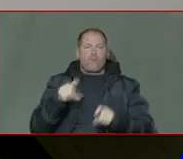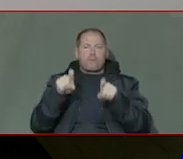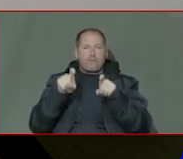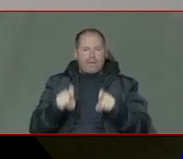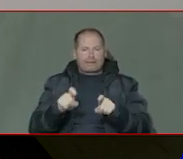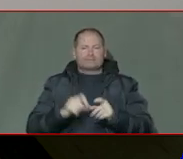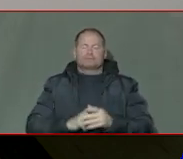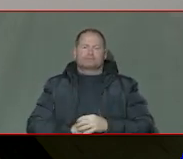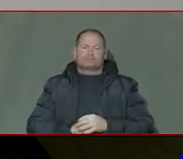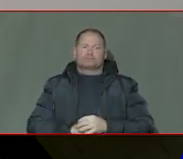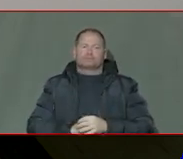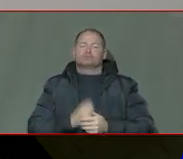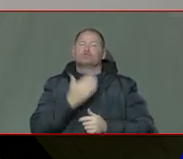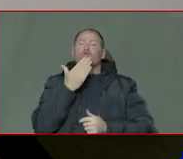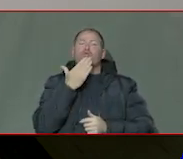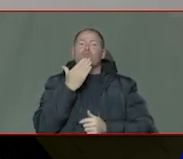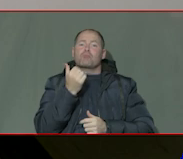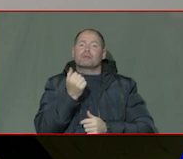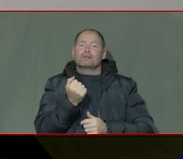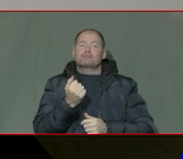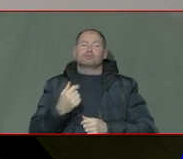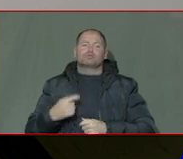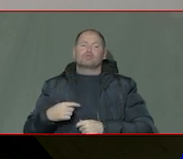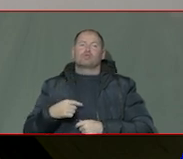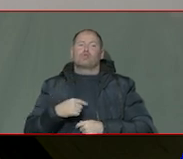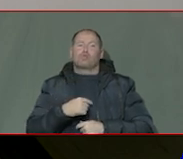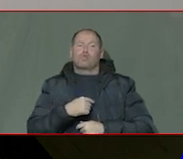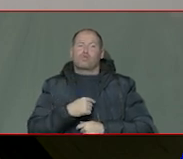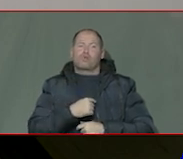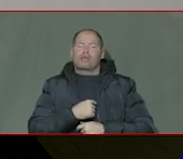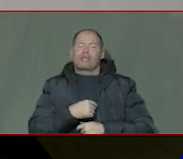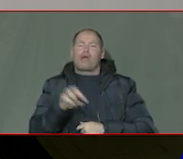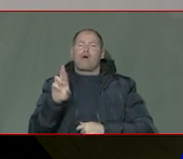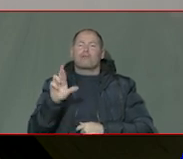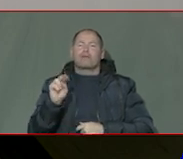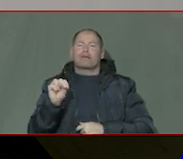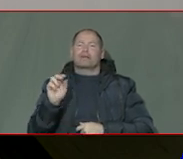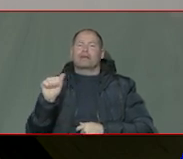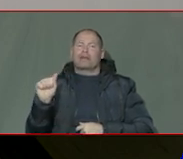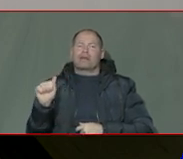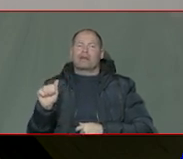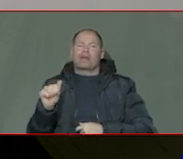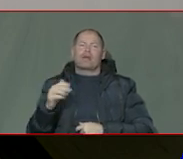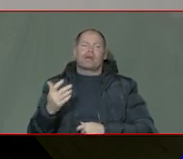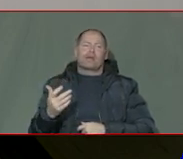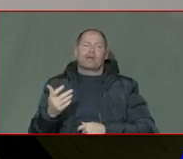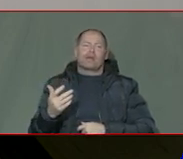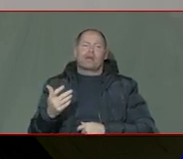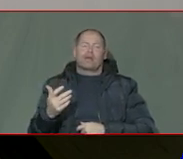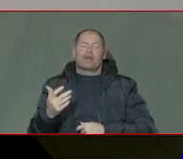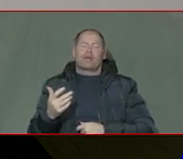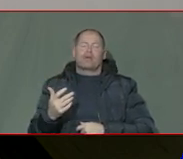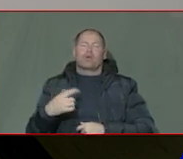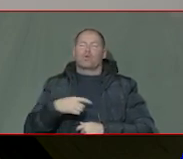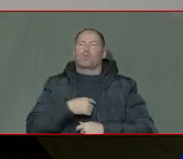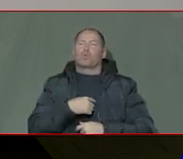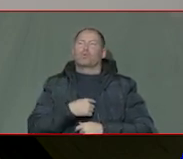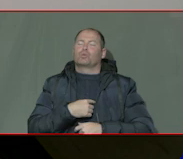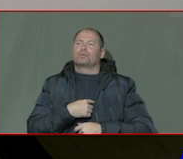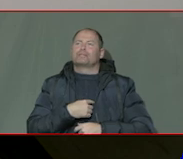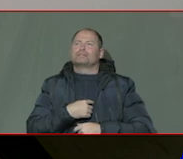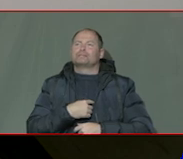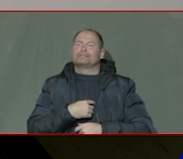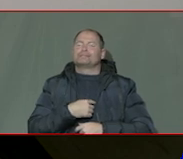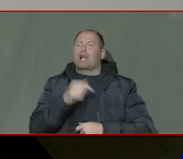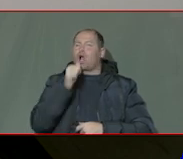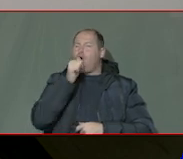And please, let us stop saying that in RNA and when we